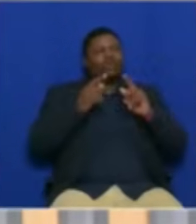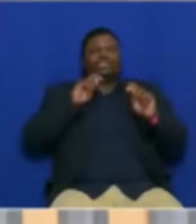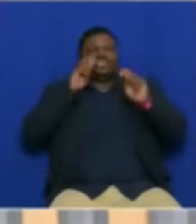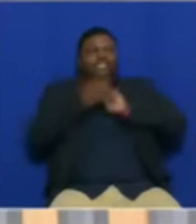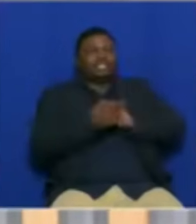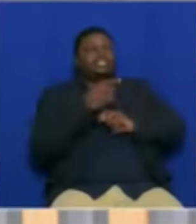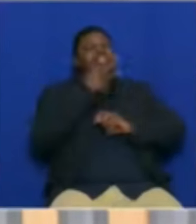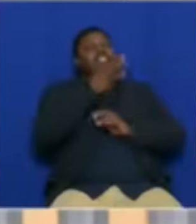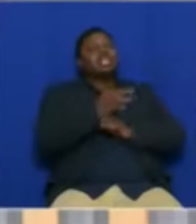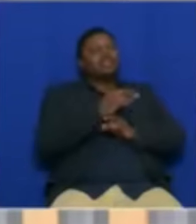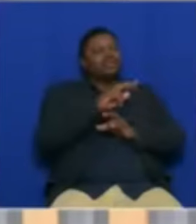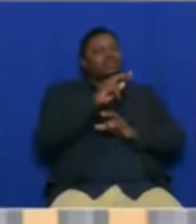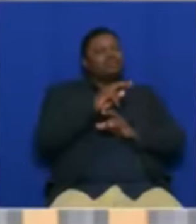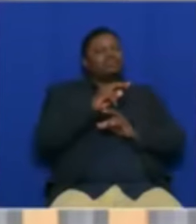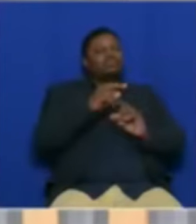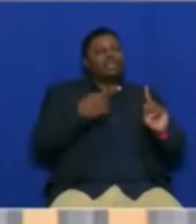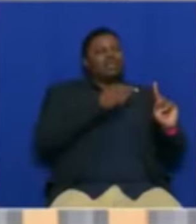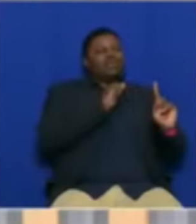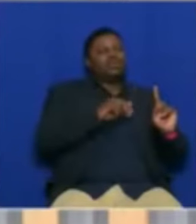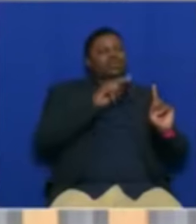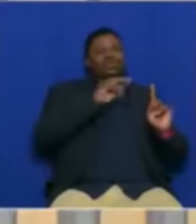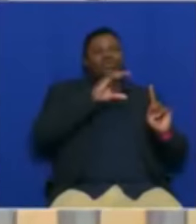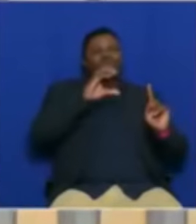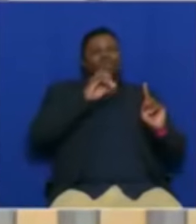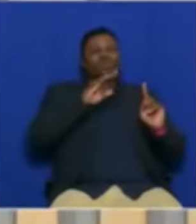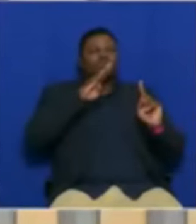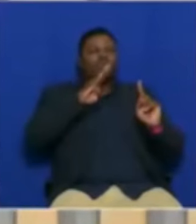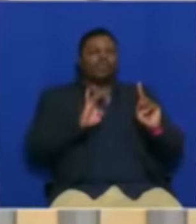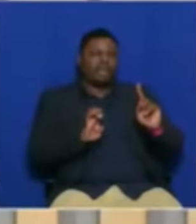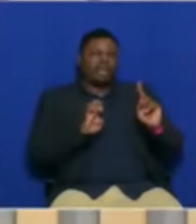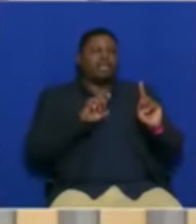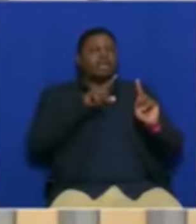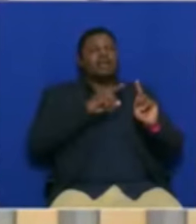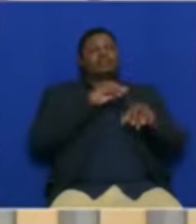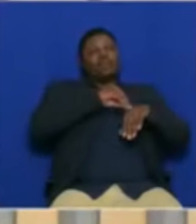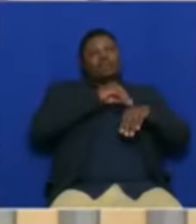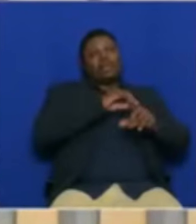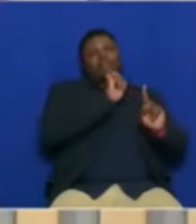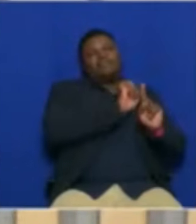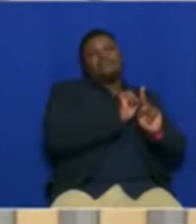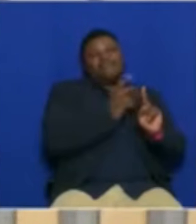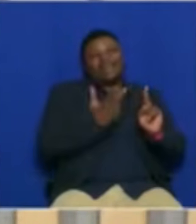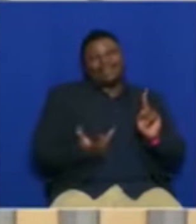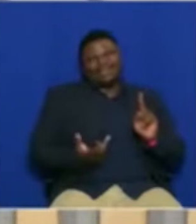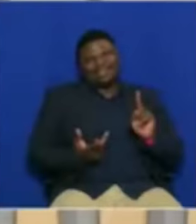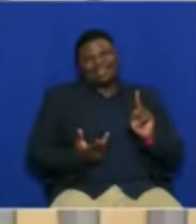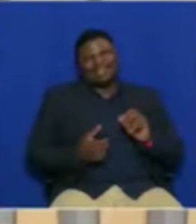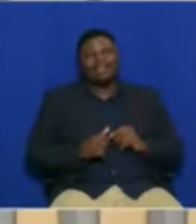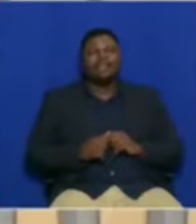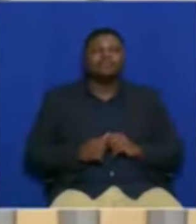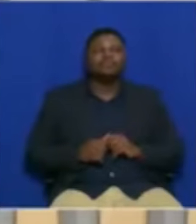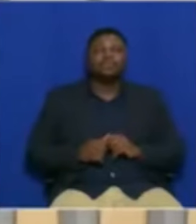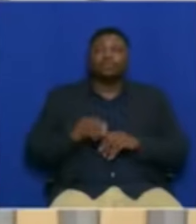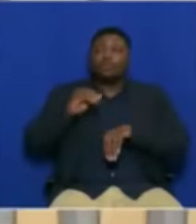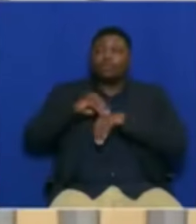we have, the commissioners, we don't know what was the communication between Mokwele